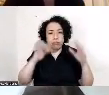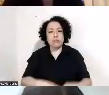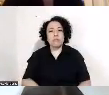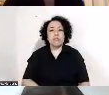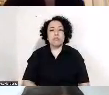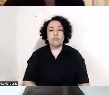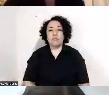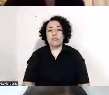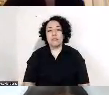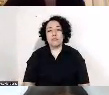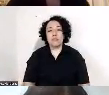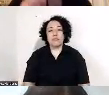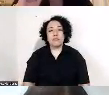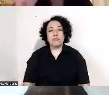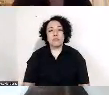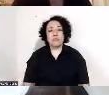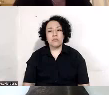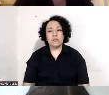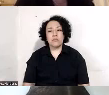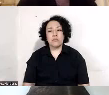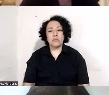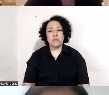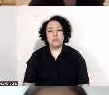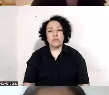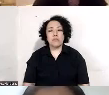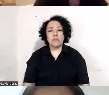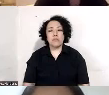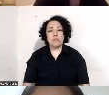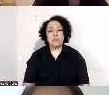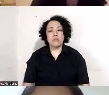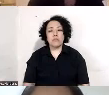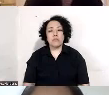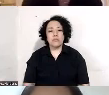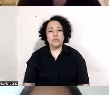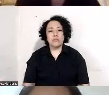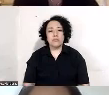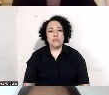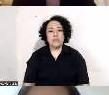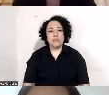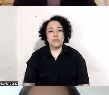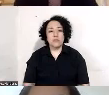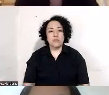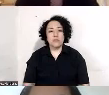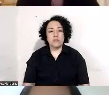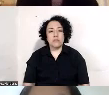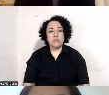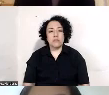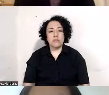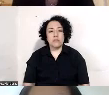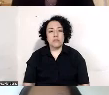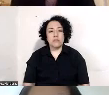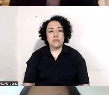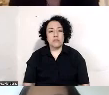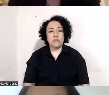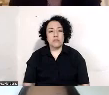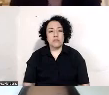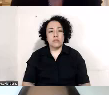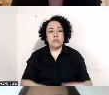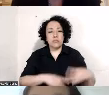their own strengths and disabilities. E eles também precisavam estar cientes das suas próprias